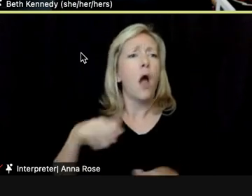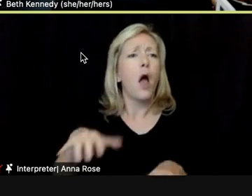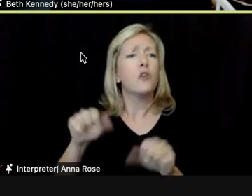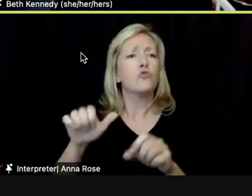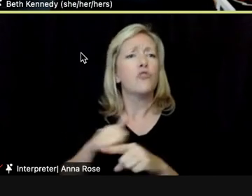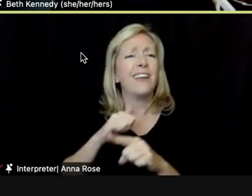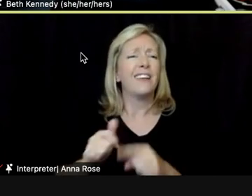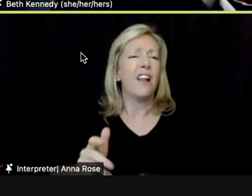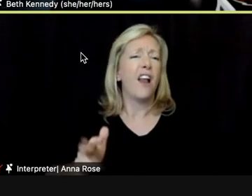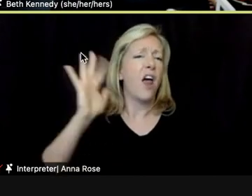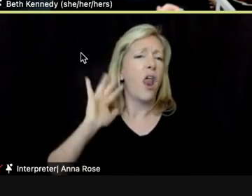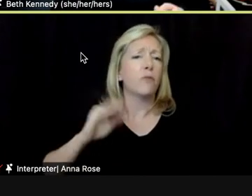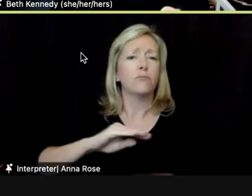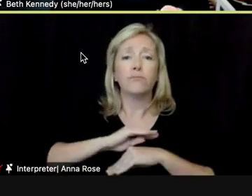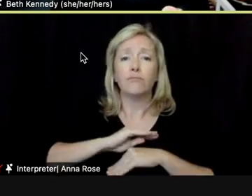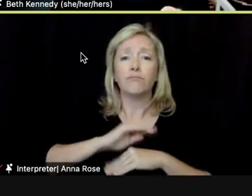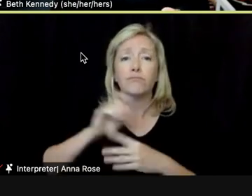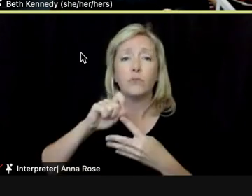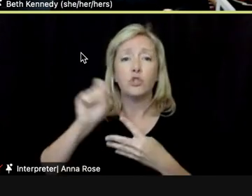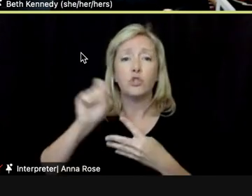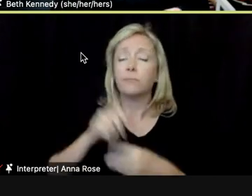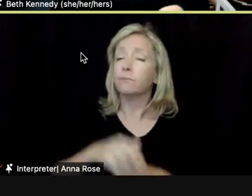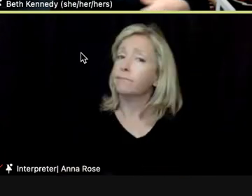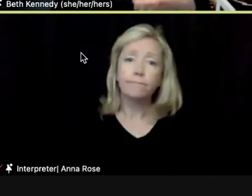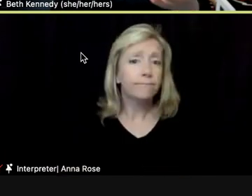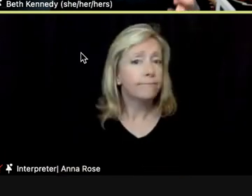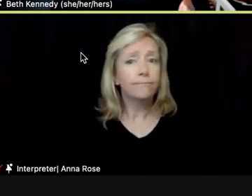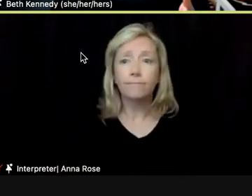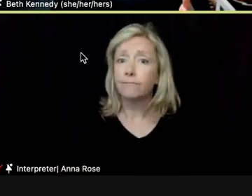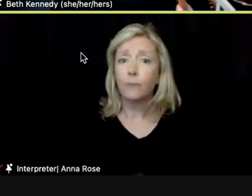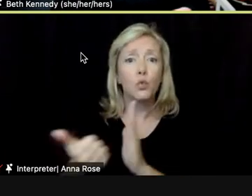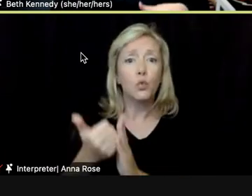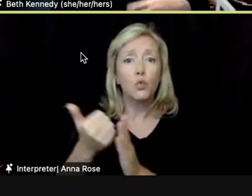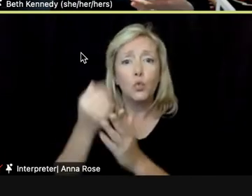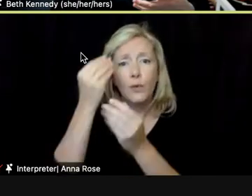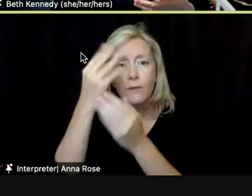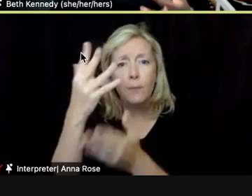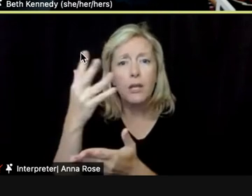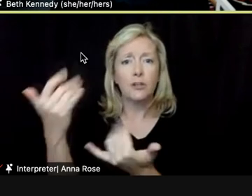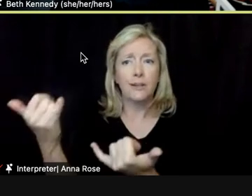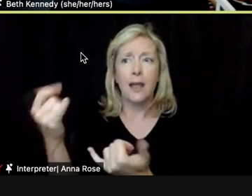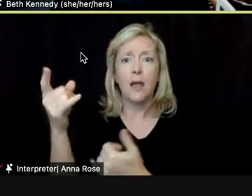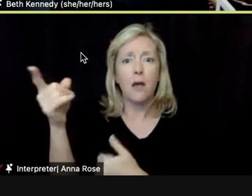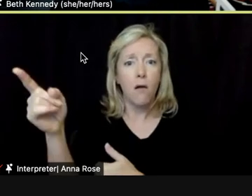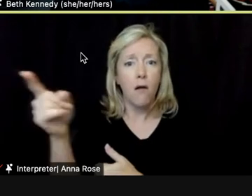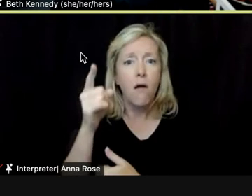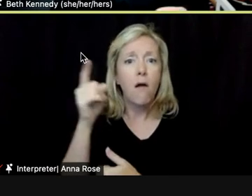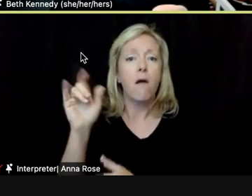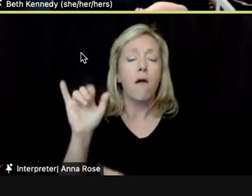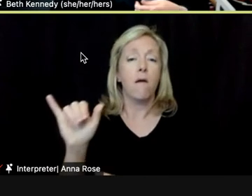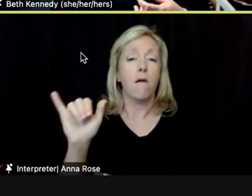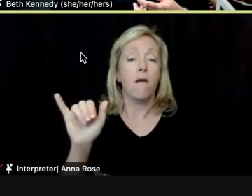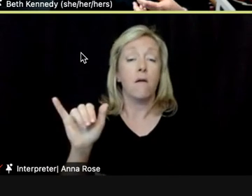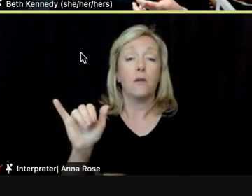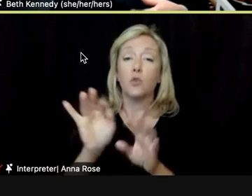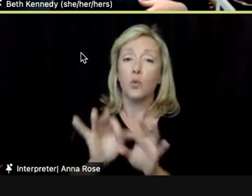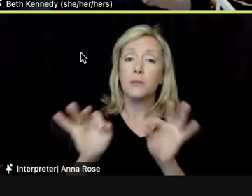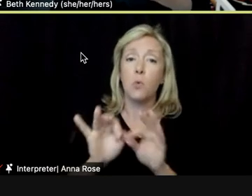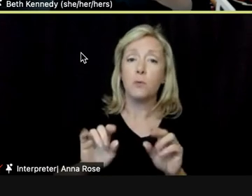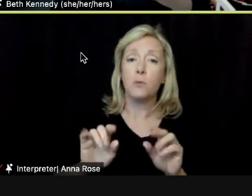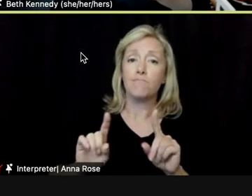Maybe not. Attending some trainings to refresh and learn where we're at now with cortical